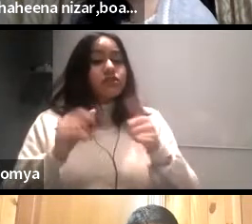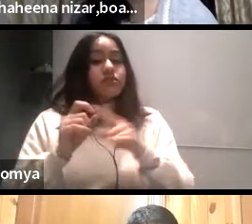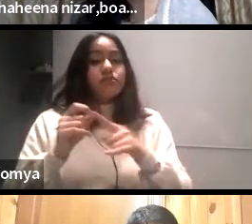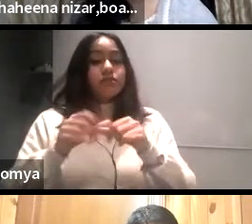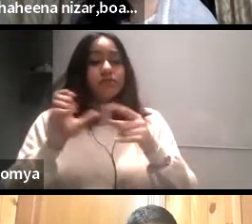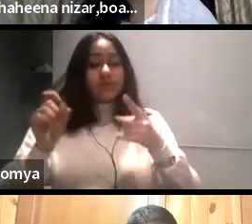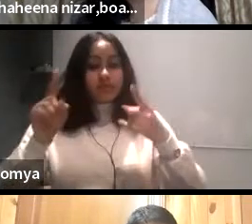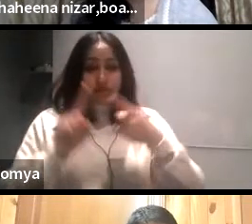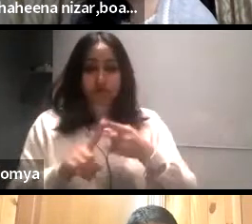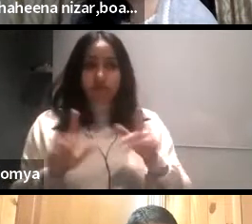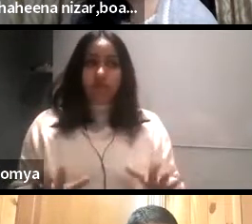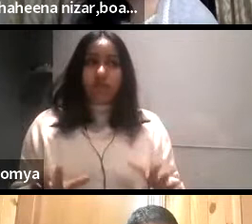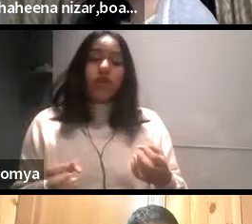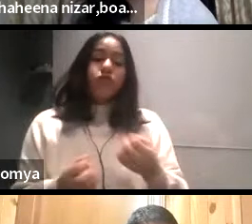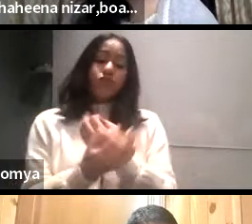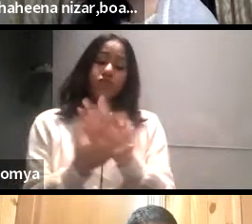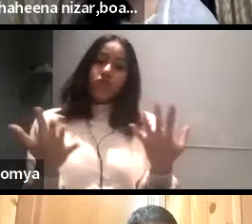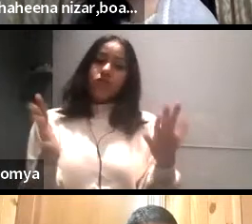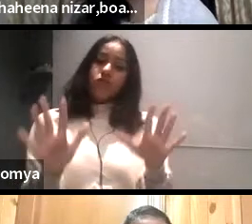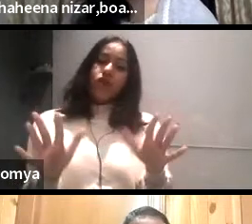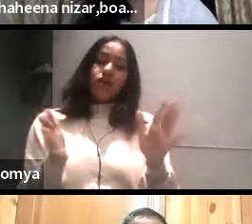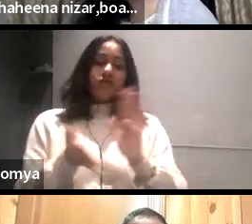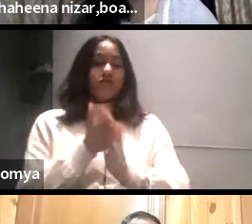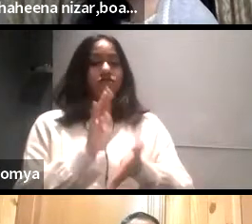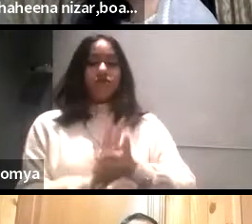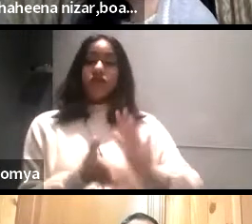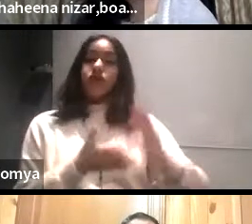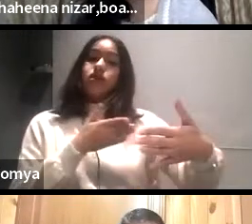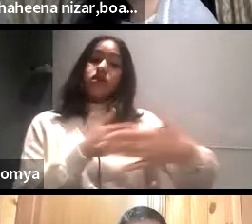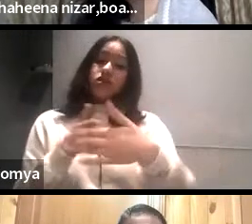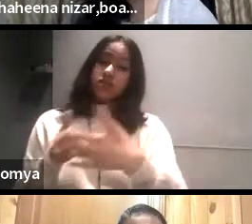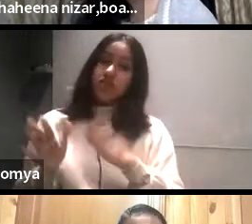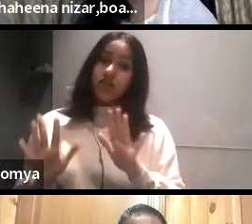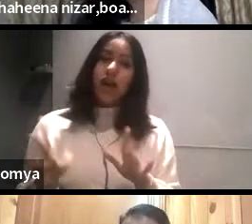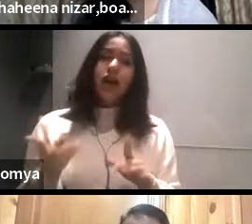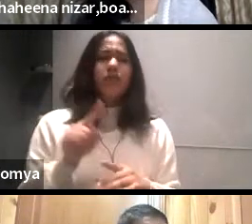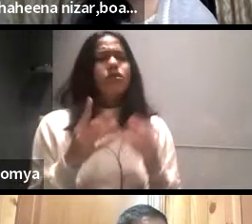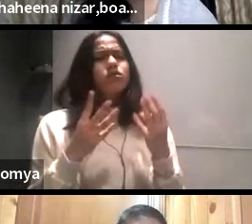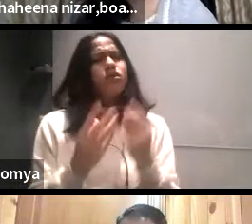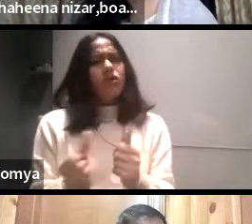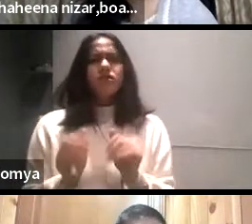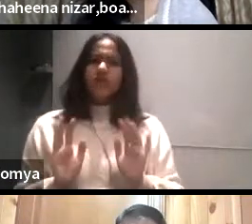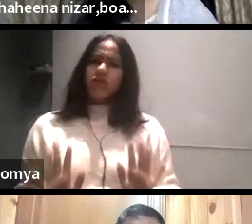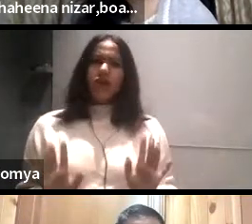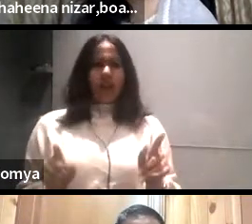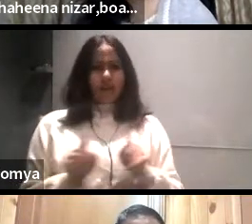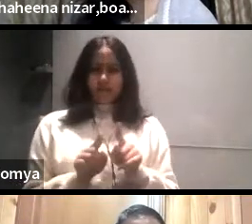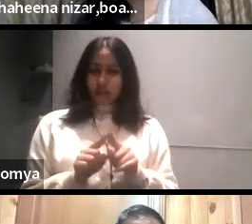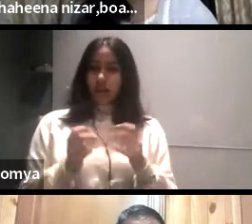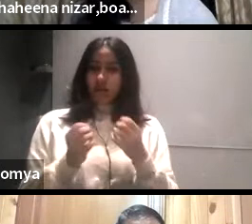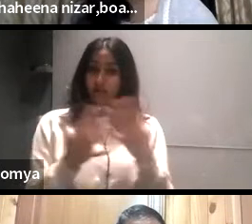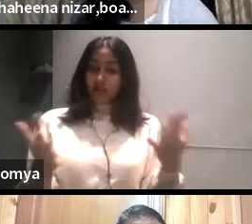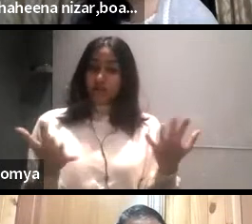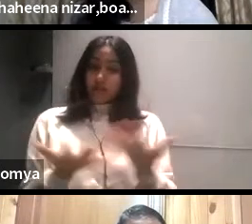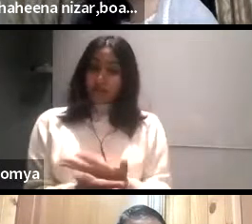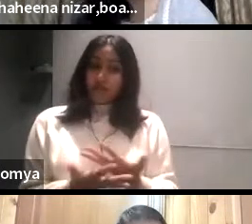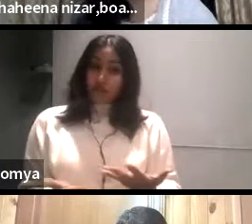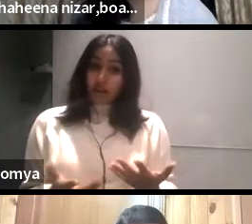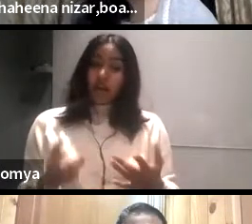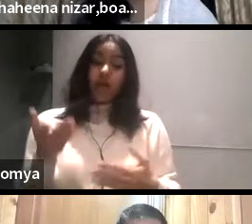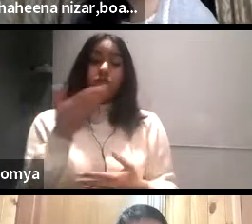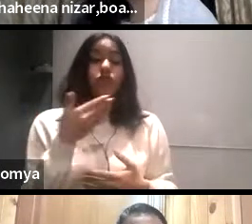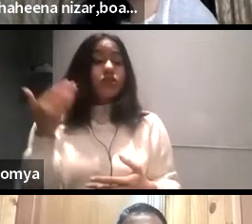of course, a lot of challenges. So every challenge comes with a solution. So that is the biggest thing. Okay, we